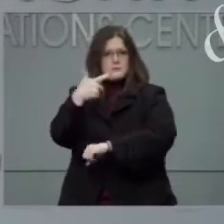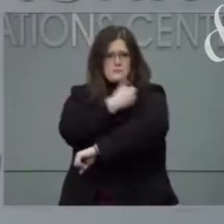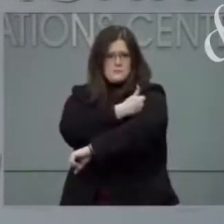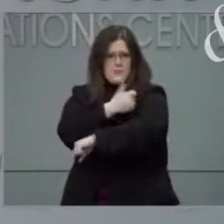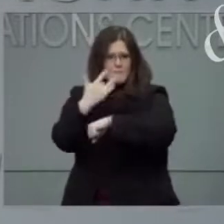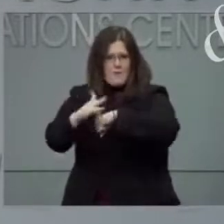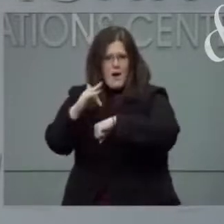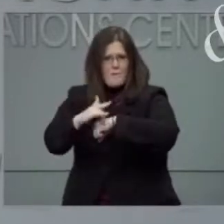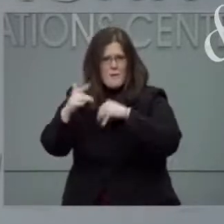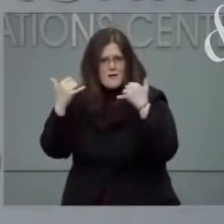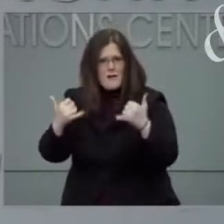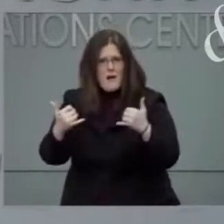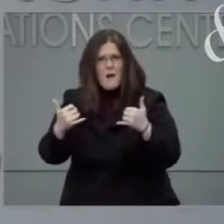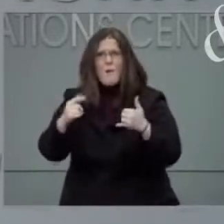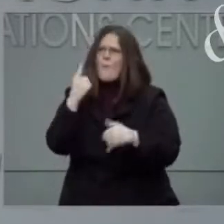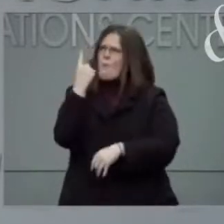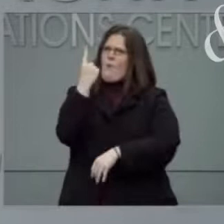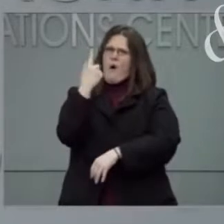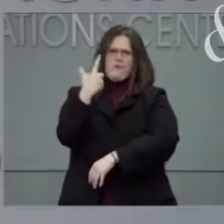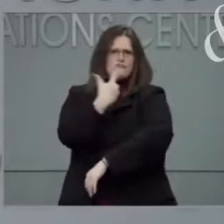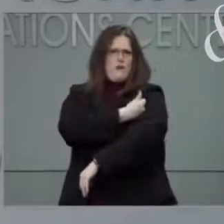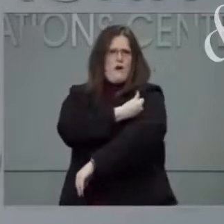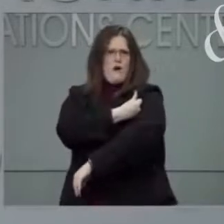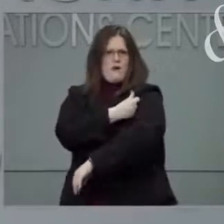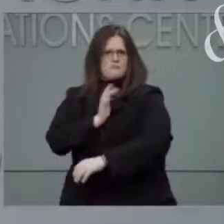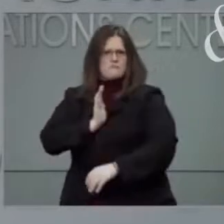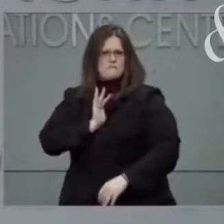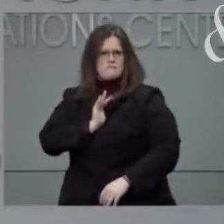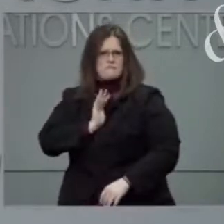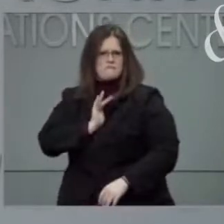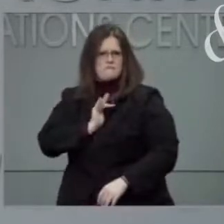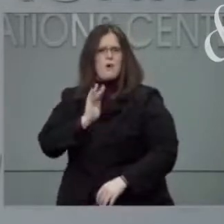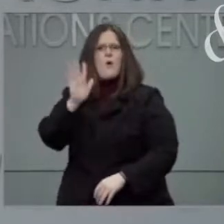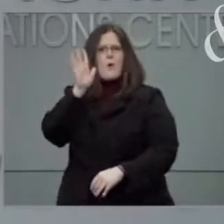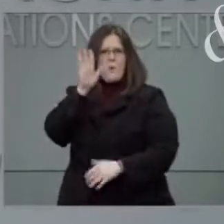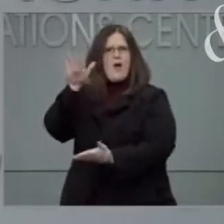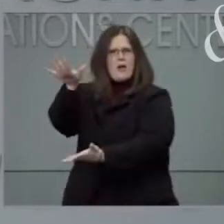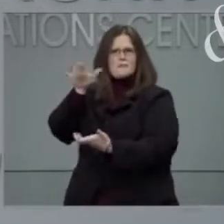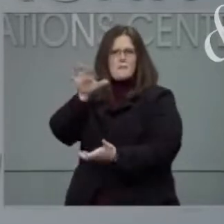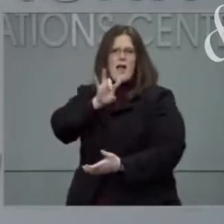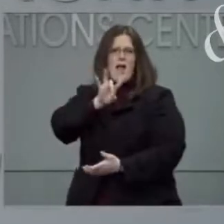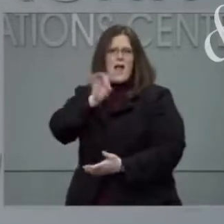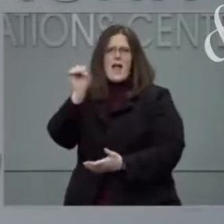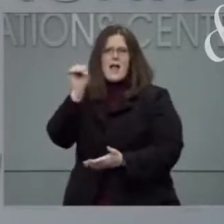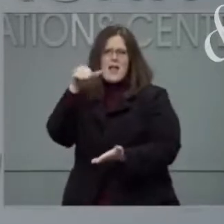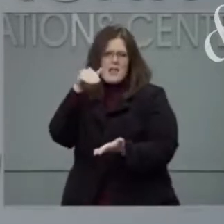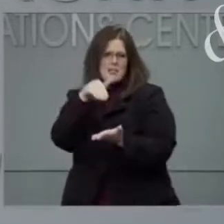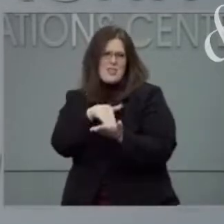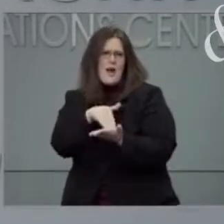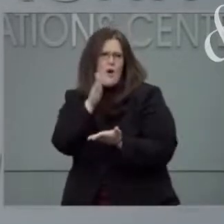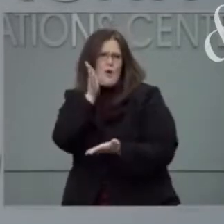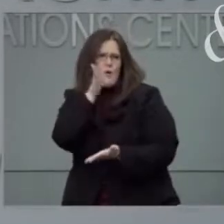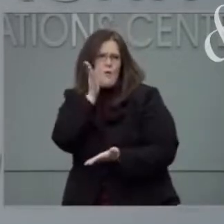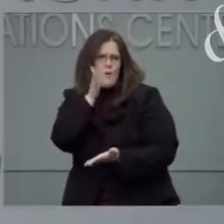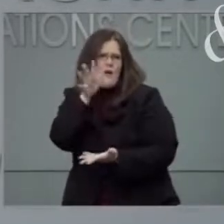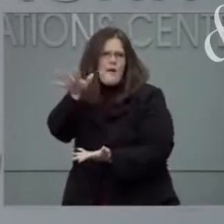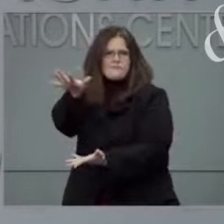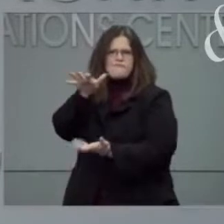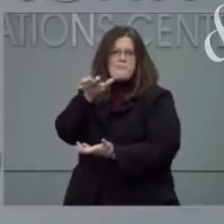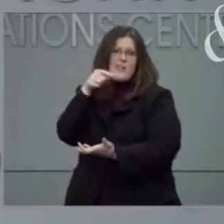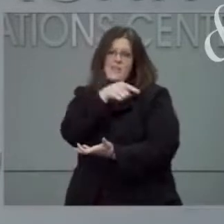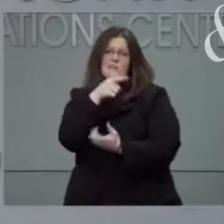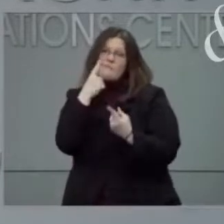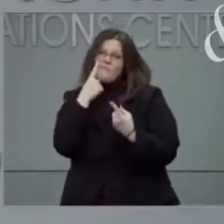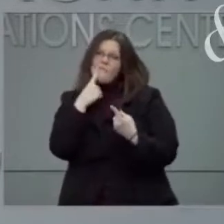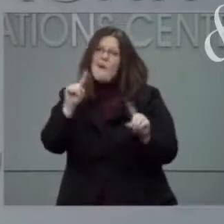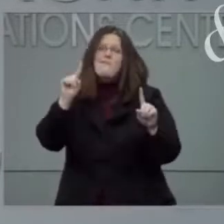shown to be very effective in preventing hospitalization and death due to COVID-19. We expect to receive 80,000 doses